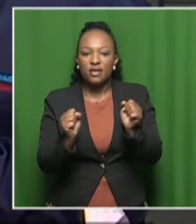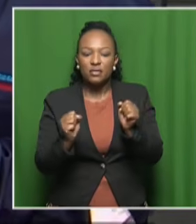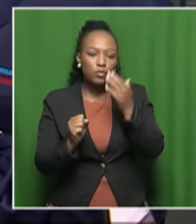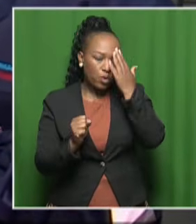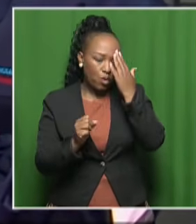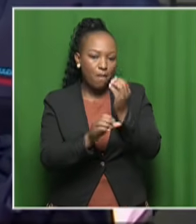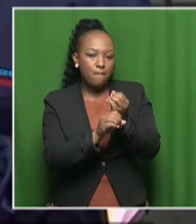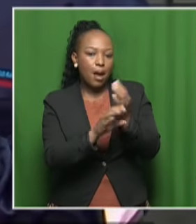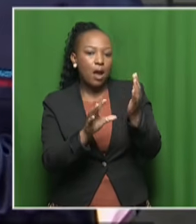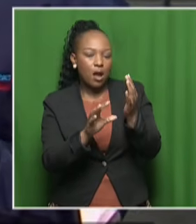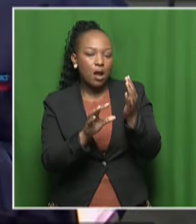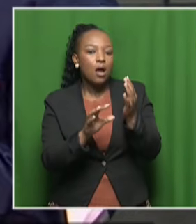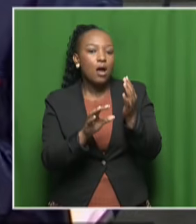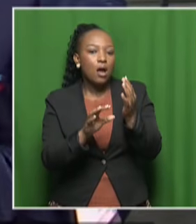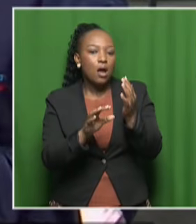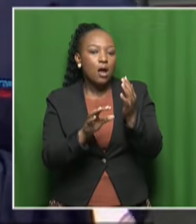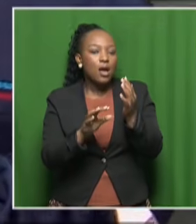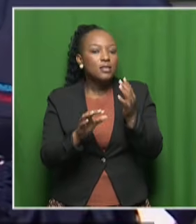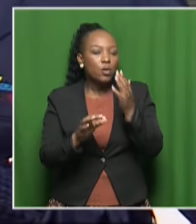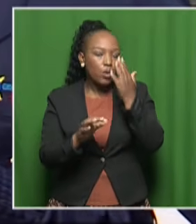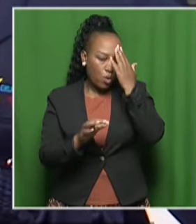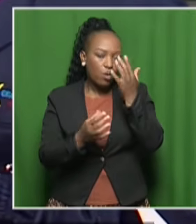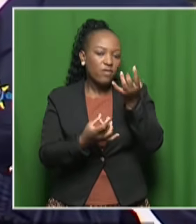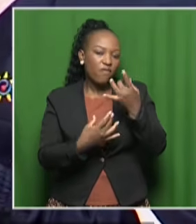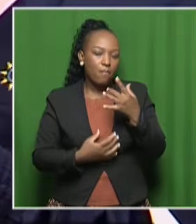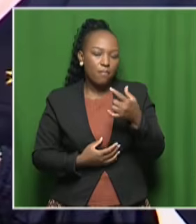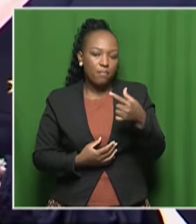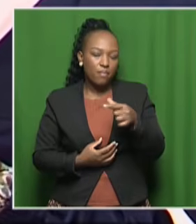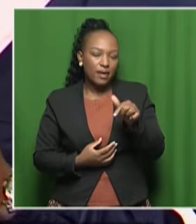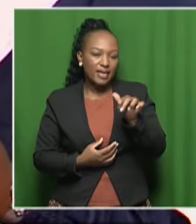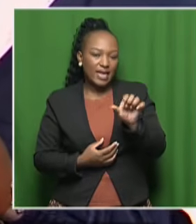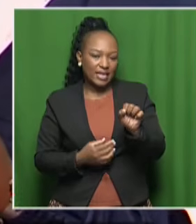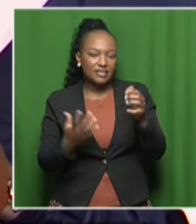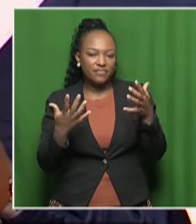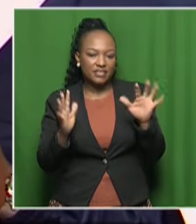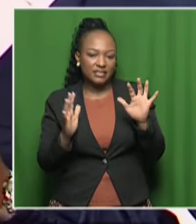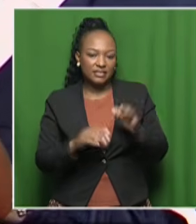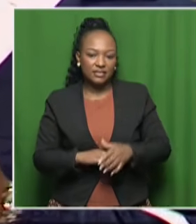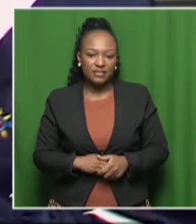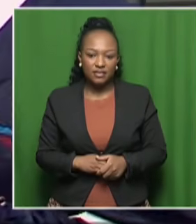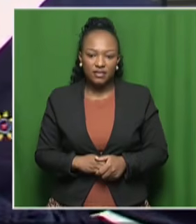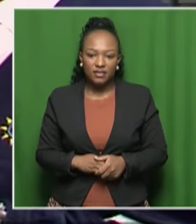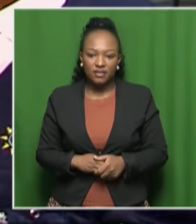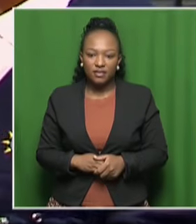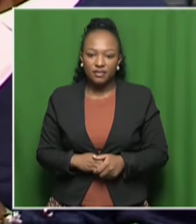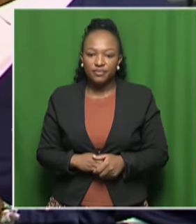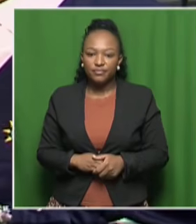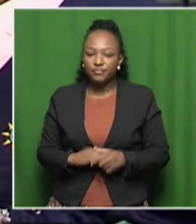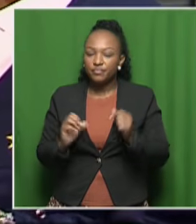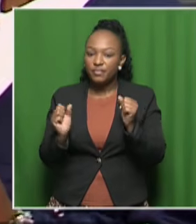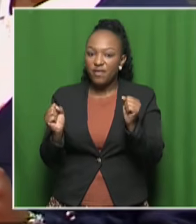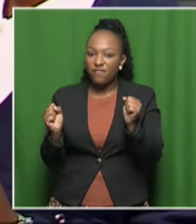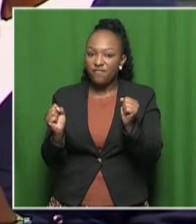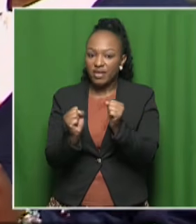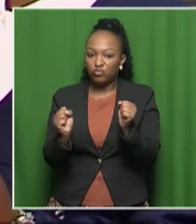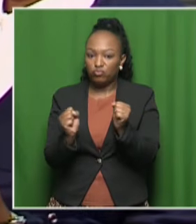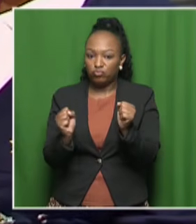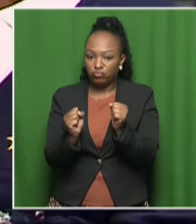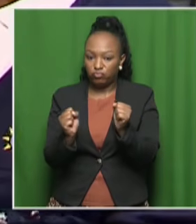bust. Mm-hmm. It's out of gas. Yes. I'd like to start by saying refrigeration is where